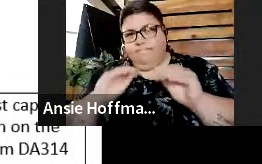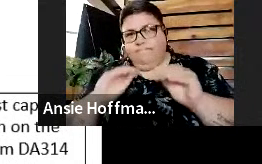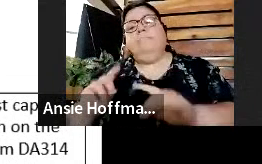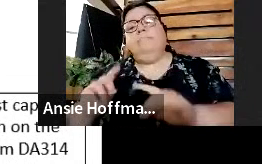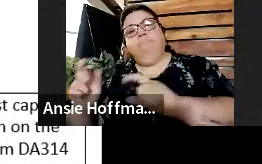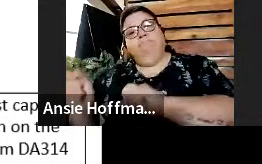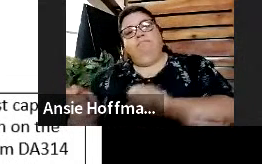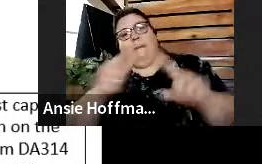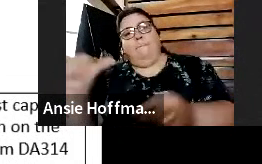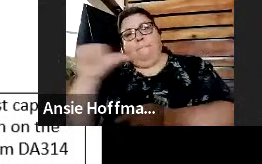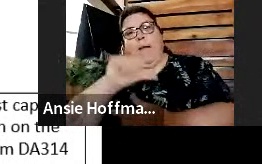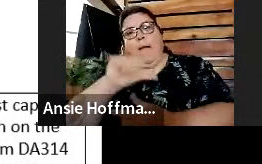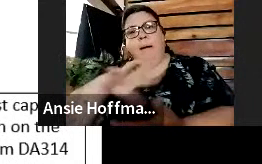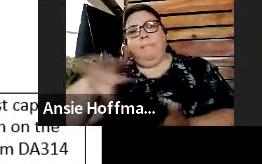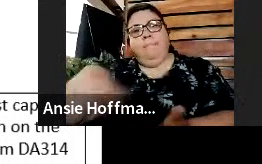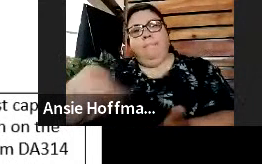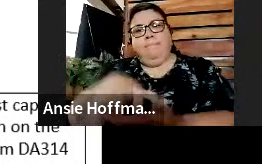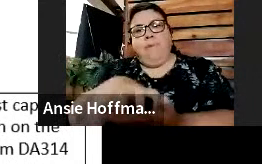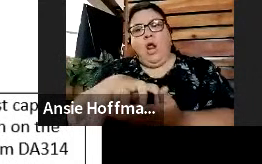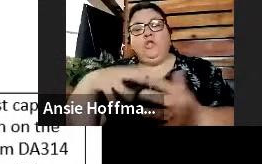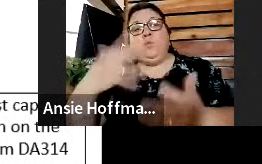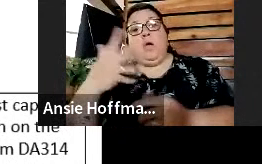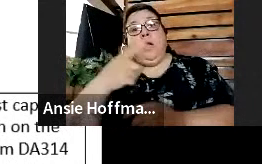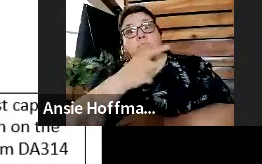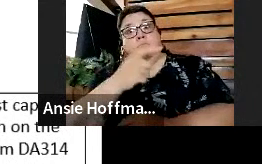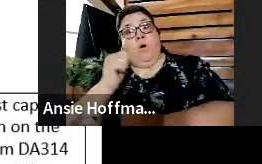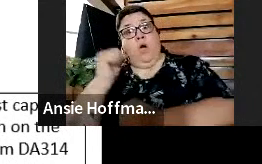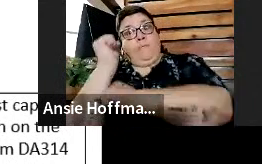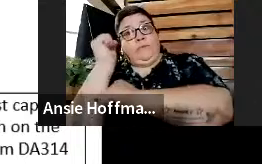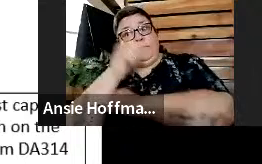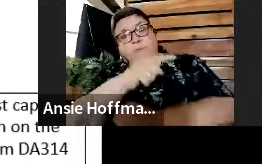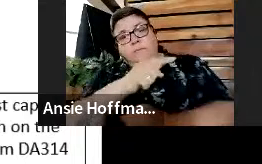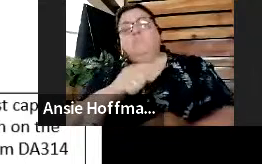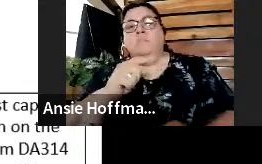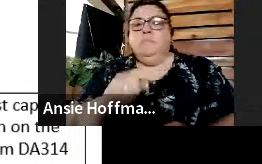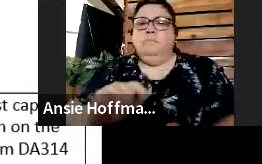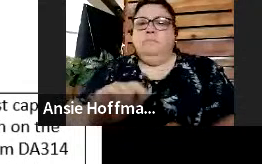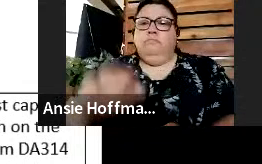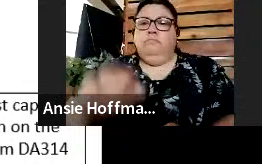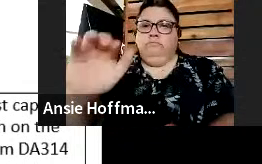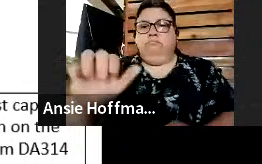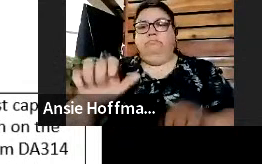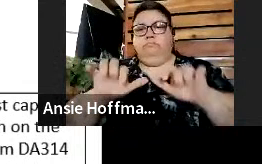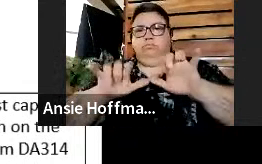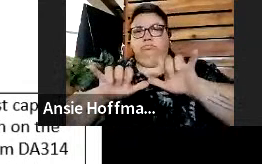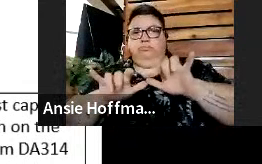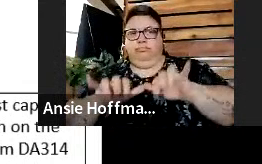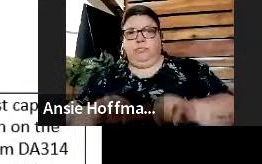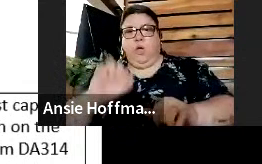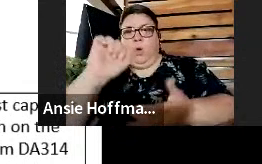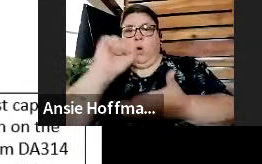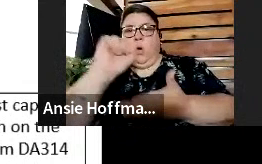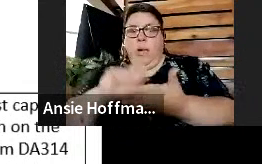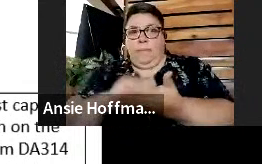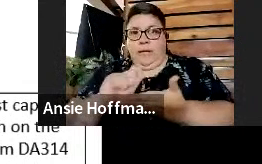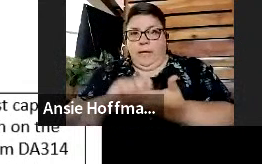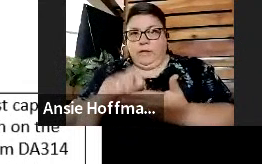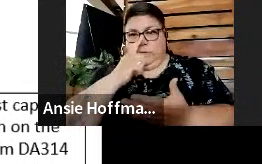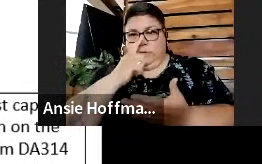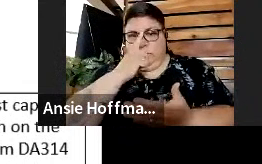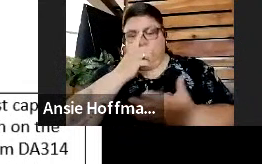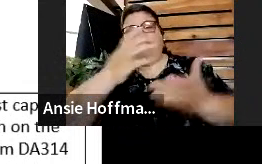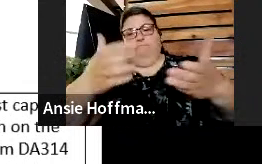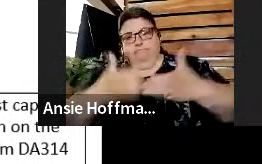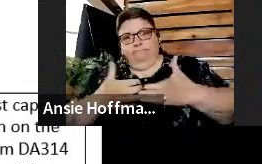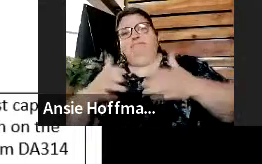office. That is where the officer who captured the application then receives this outcome. They